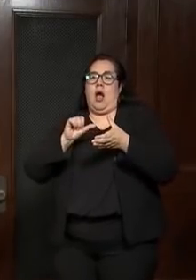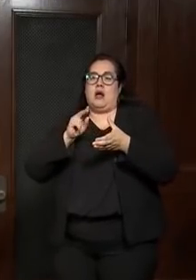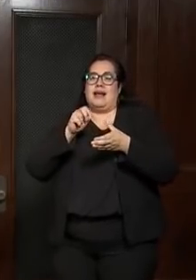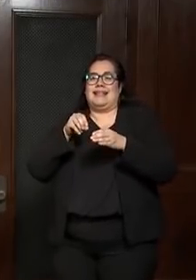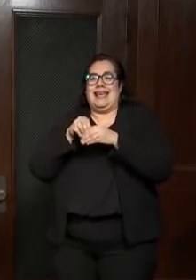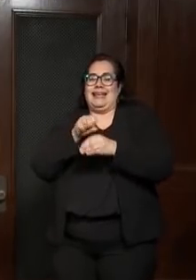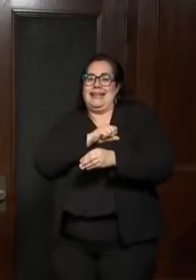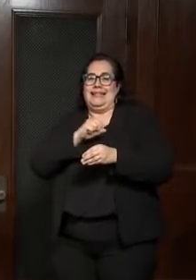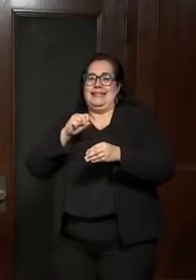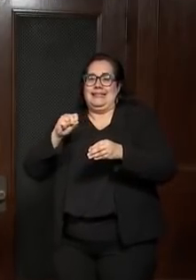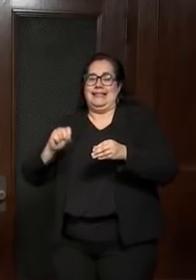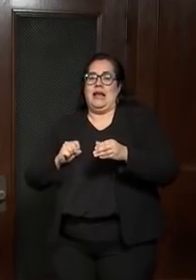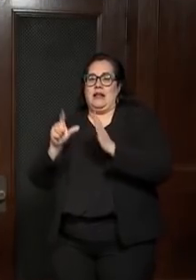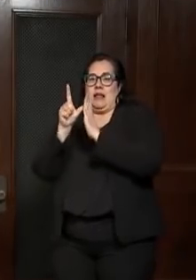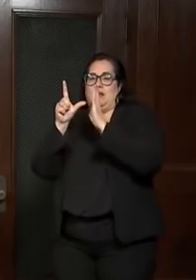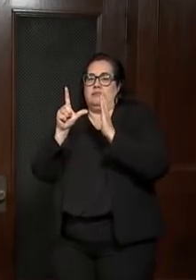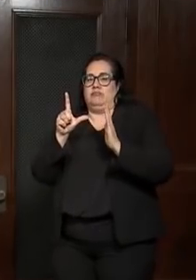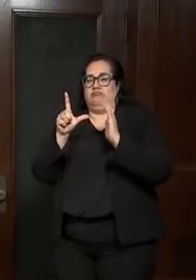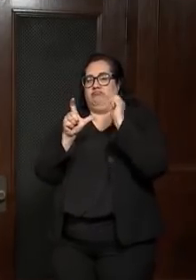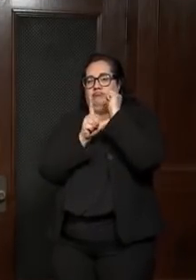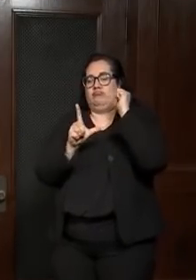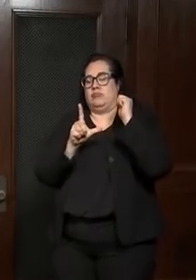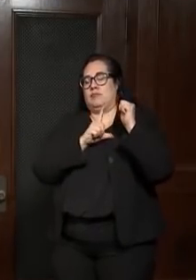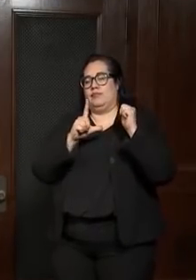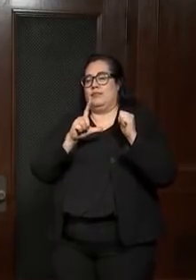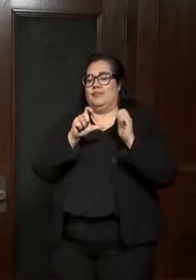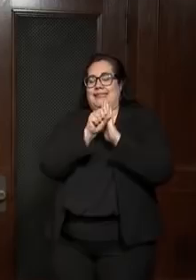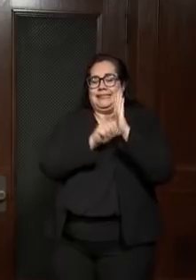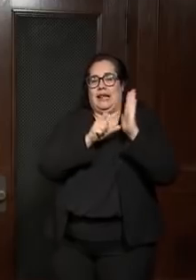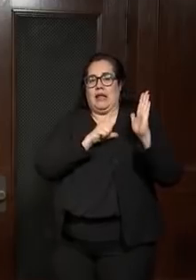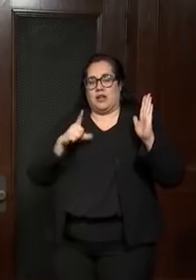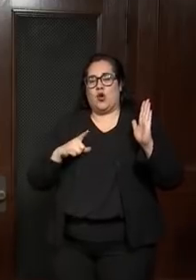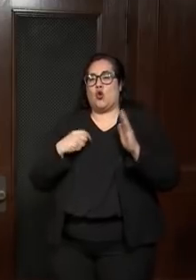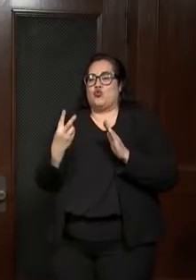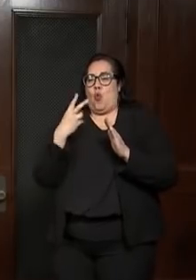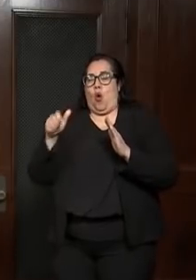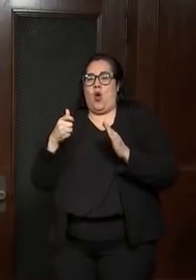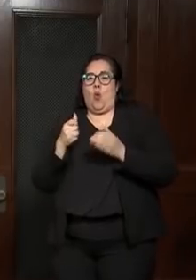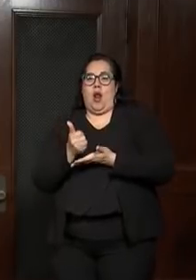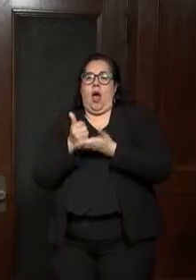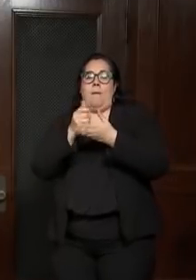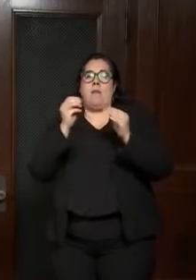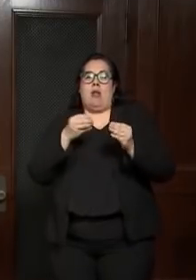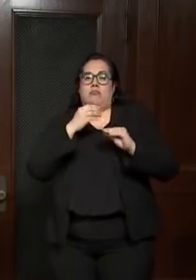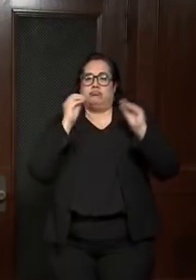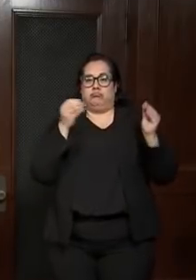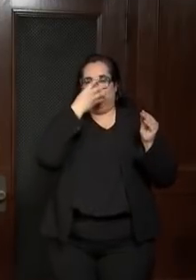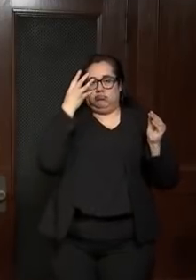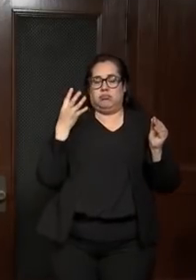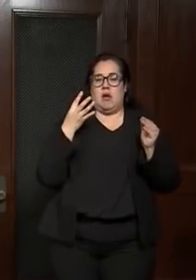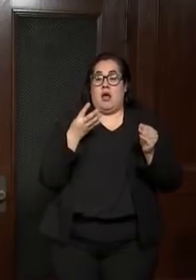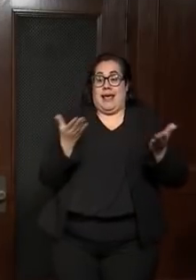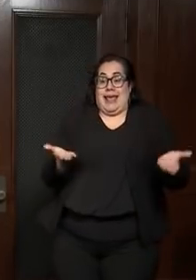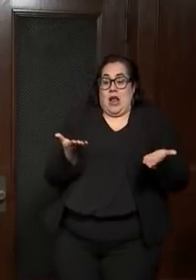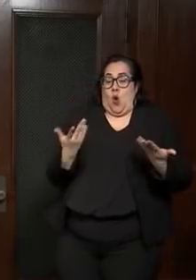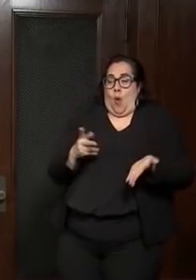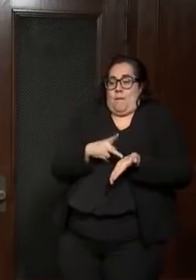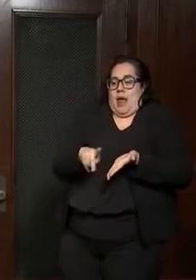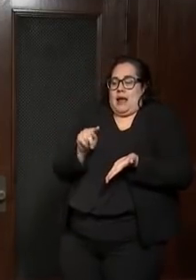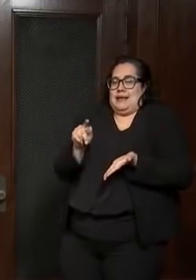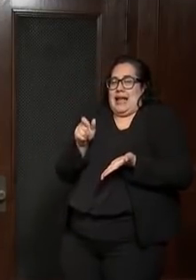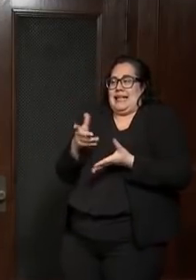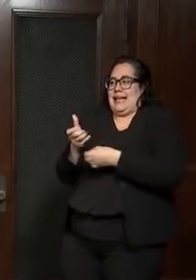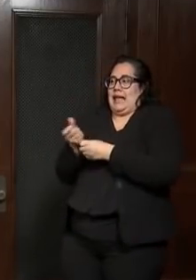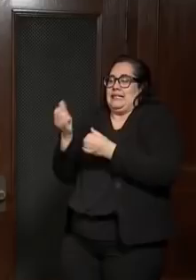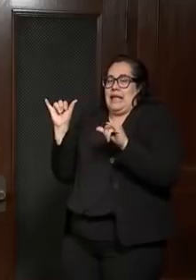was one, and there's 2 others that would help immigrants that are here, undocumented immigrants who pay taxes, to be able to get some of the